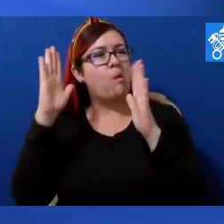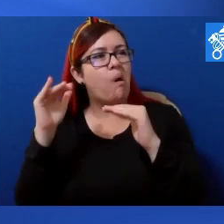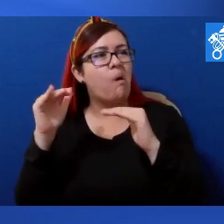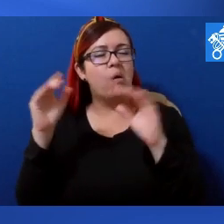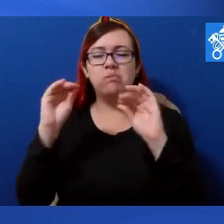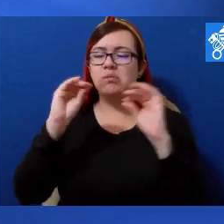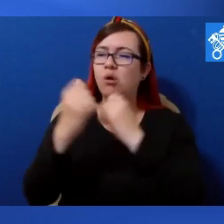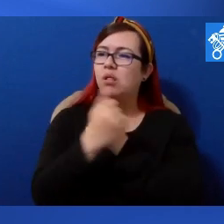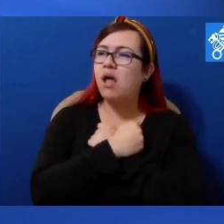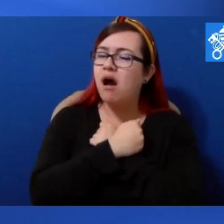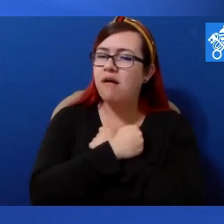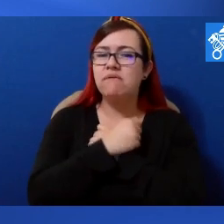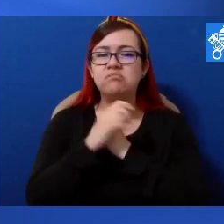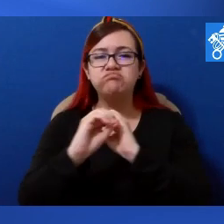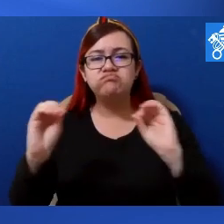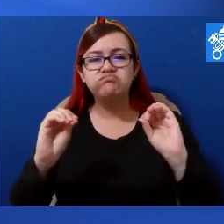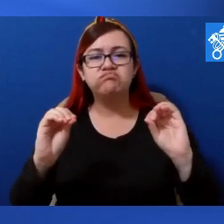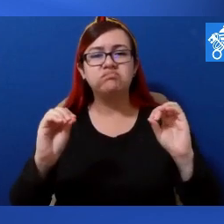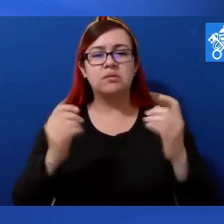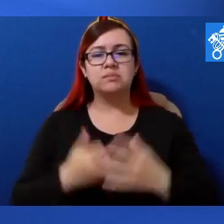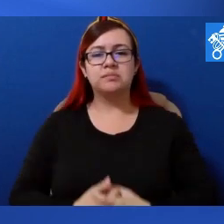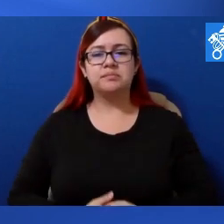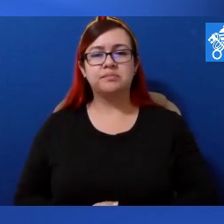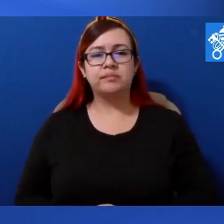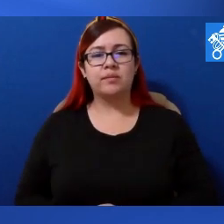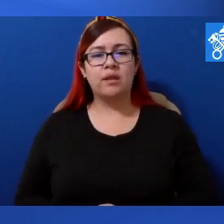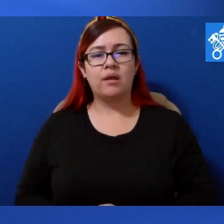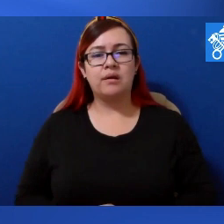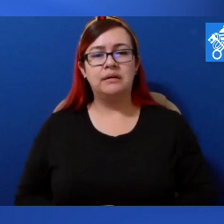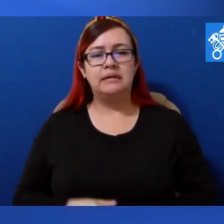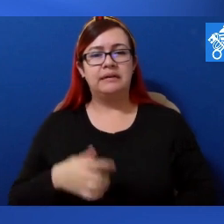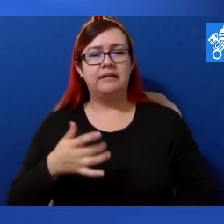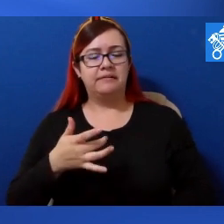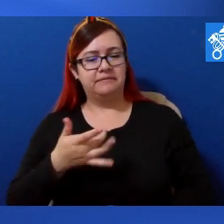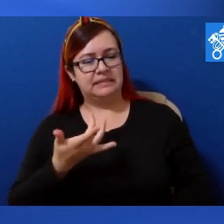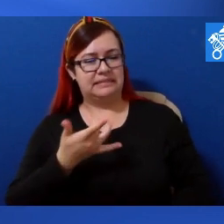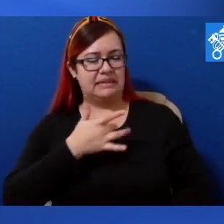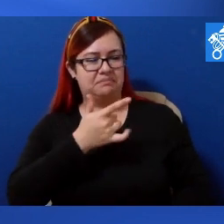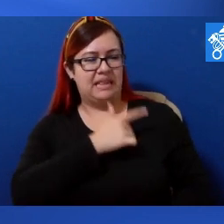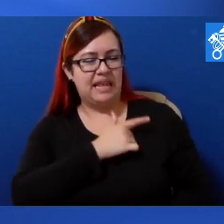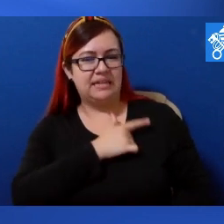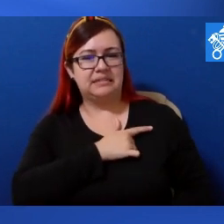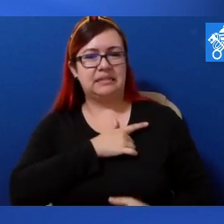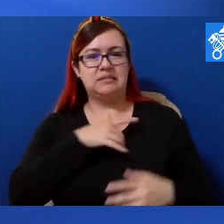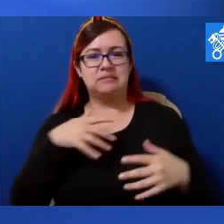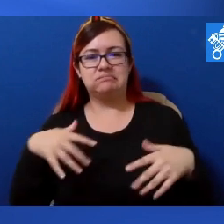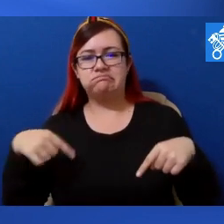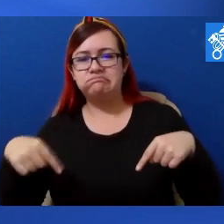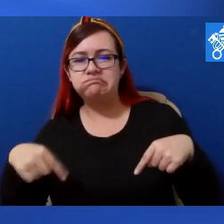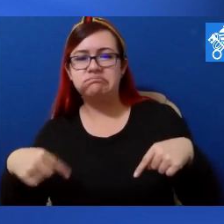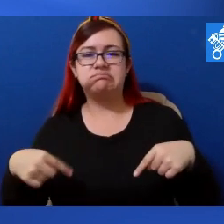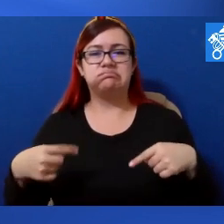agitated, without hope, without love, with which one finds oneself, or